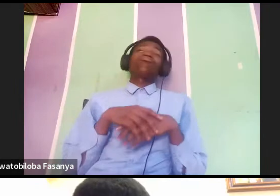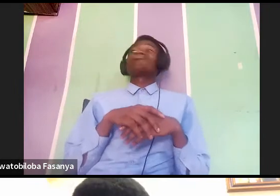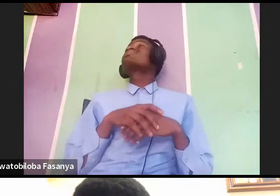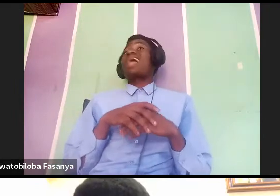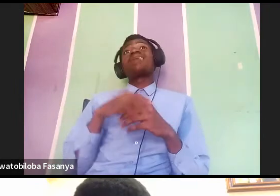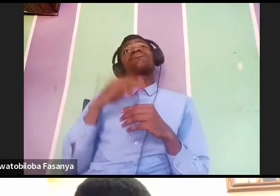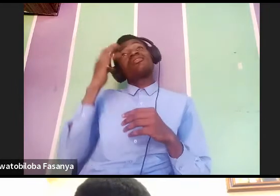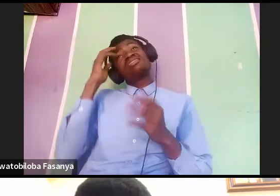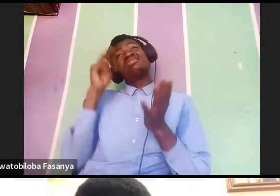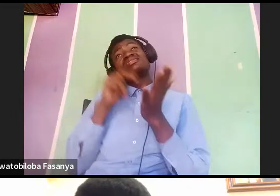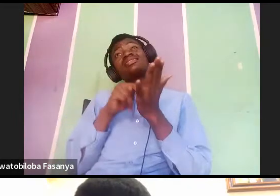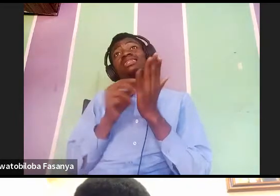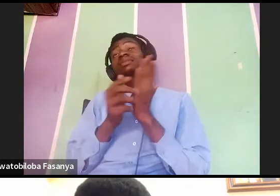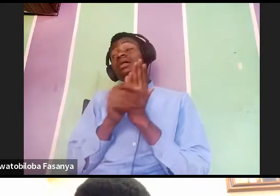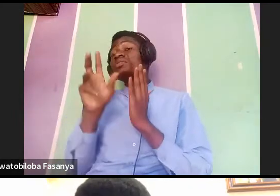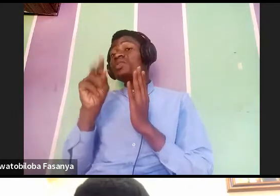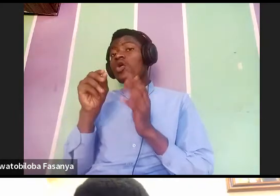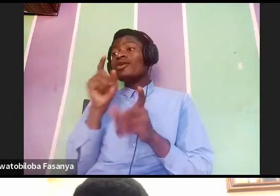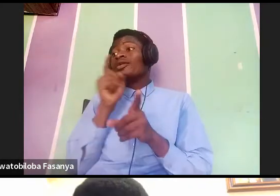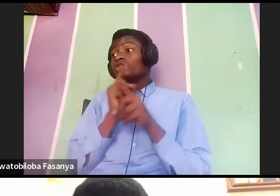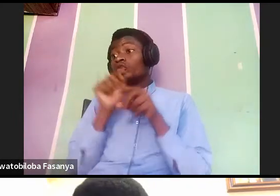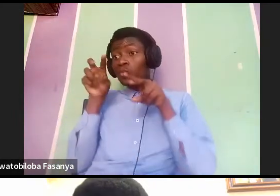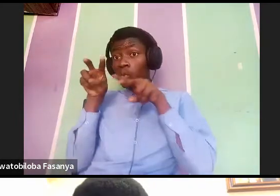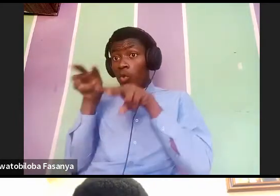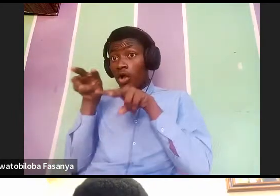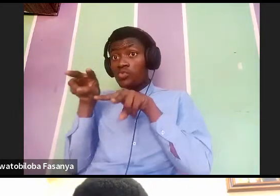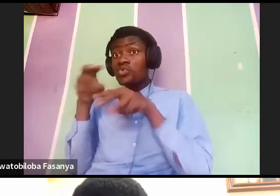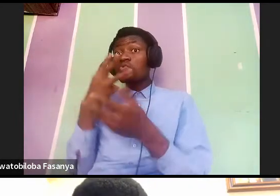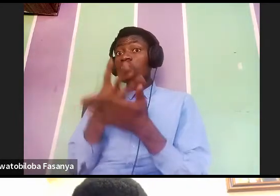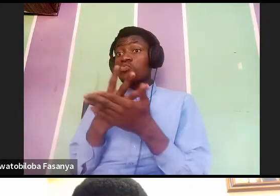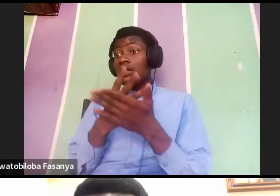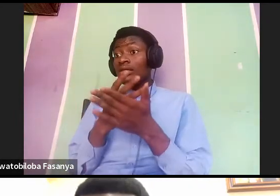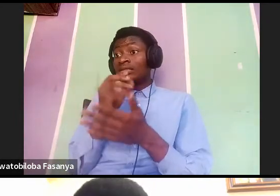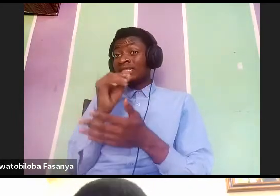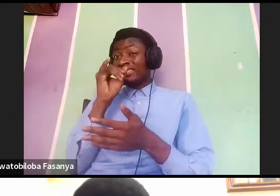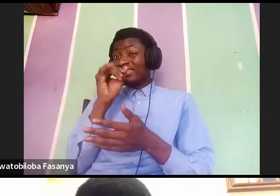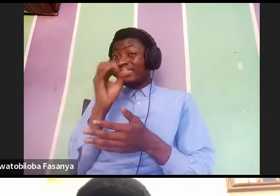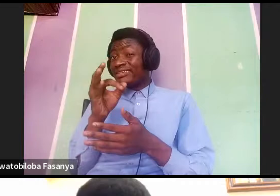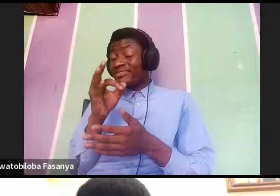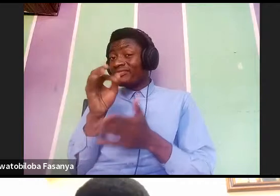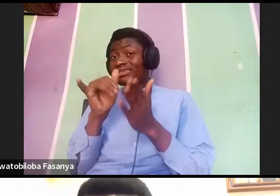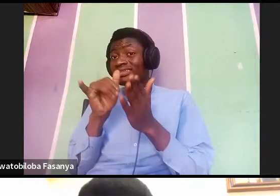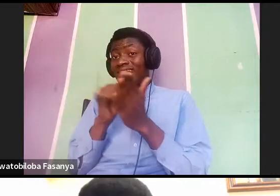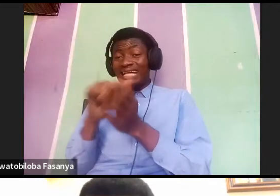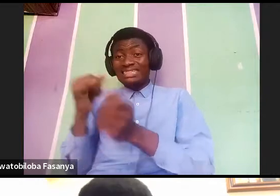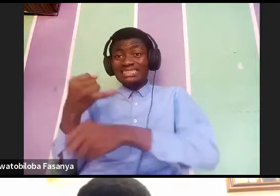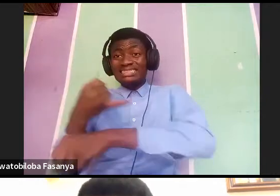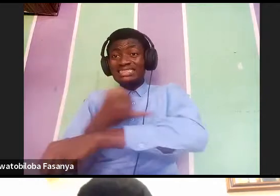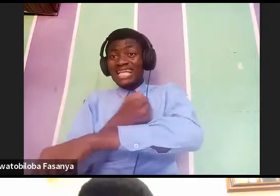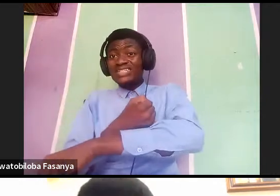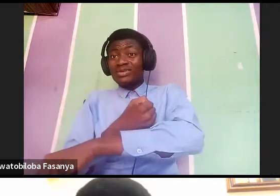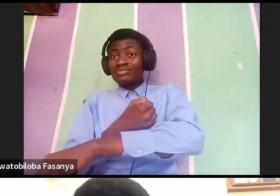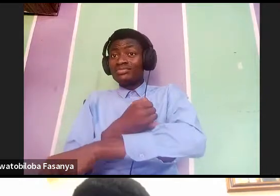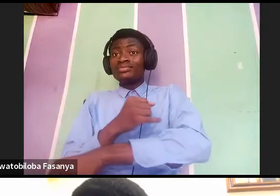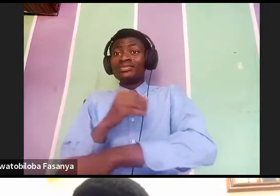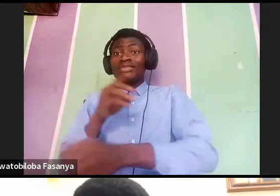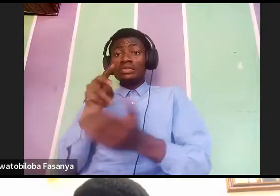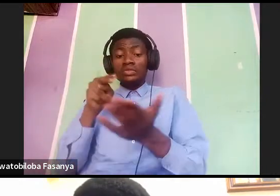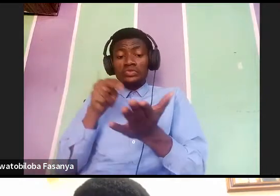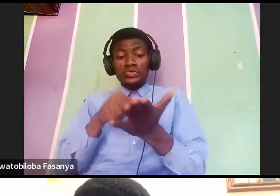child and make sure that, okay, the injection is being administered correctly. Of course, with that, we'll be able